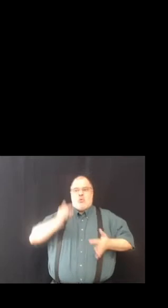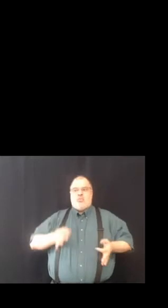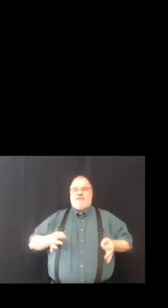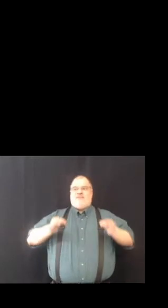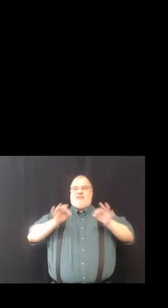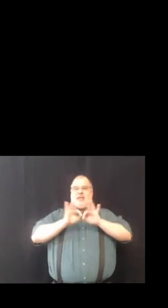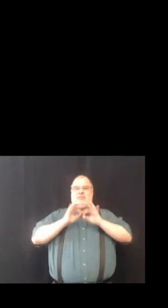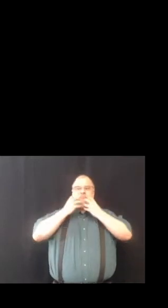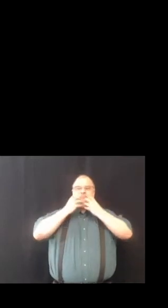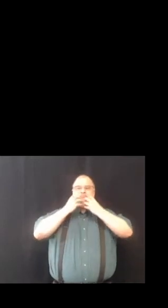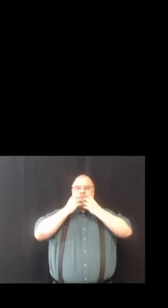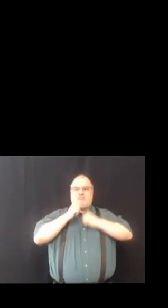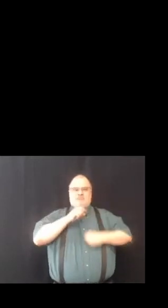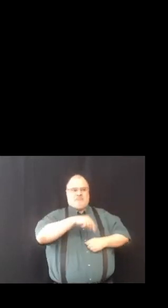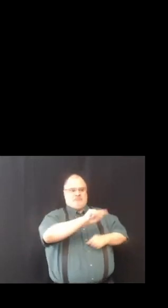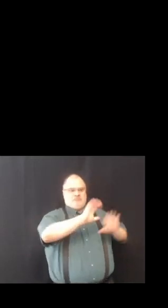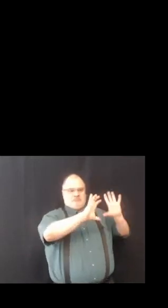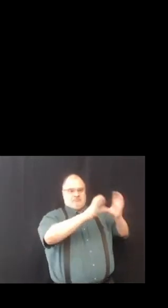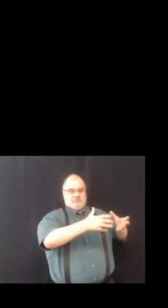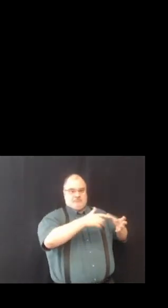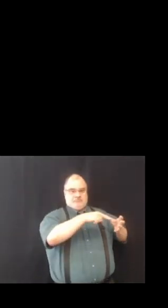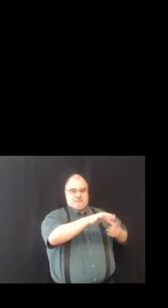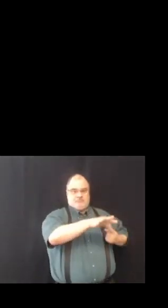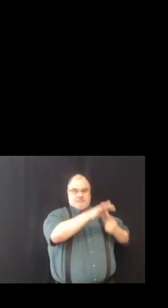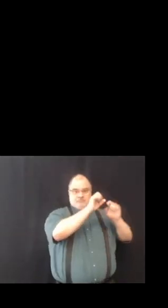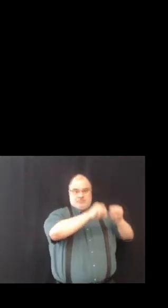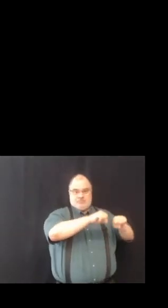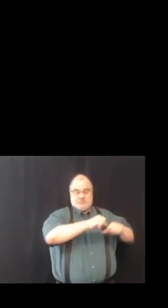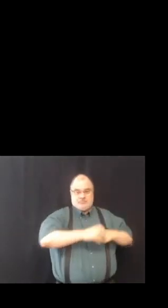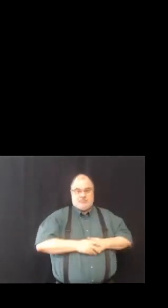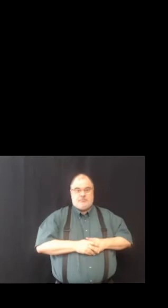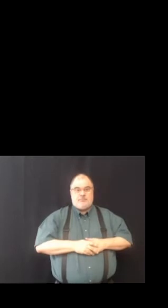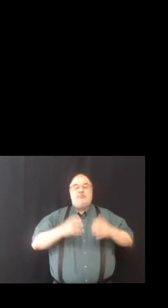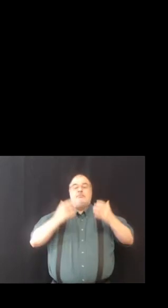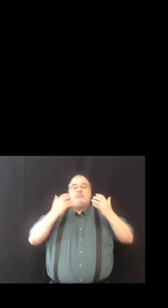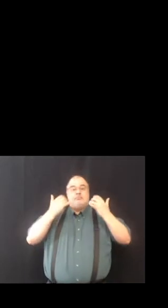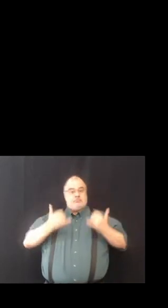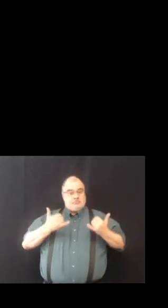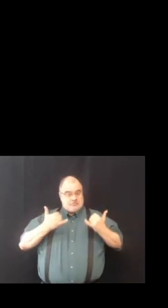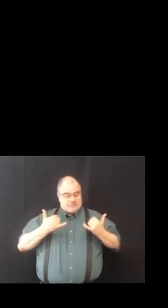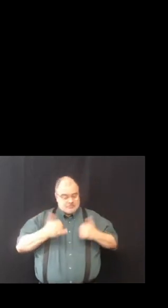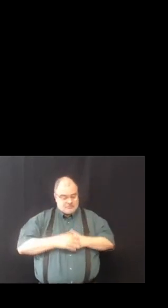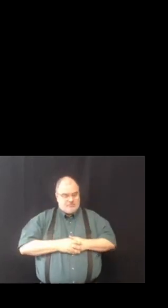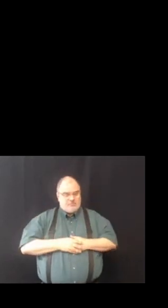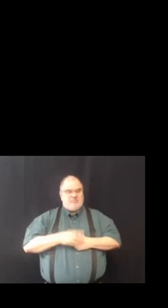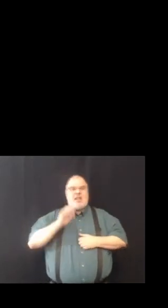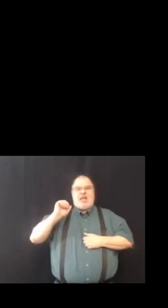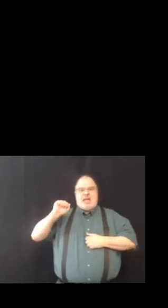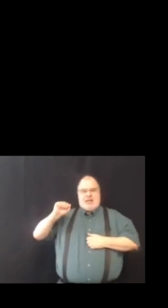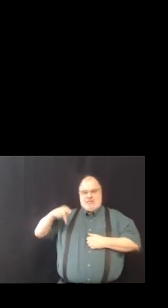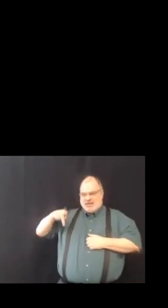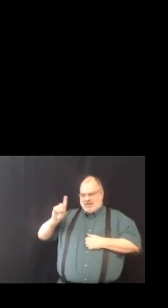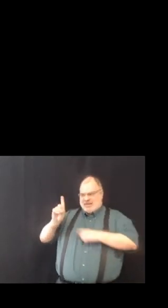of people with unique abilities. So today we're joined with not just the Agency for Persons with Disabilities